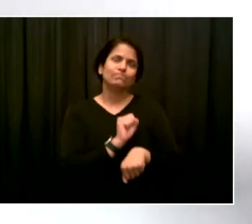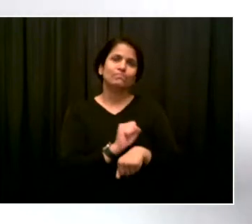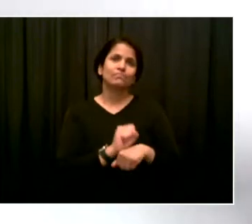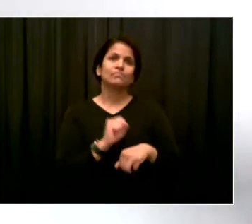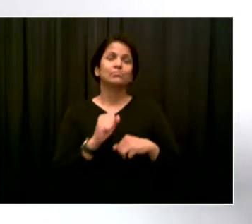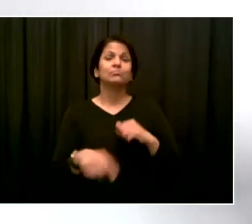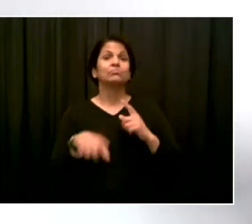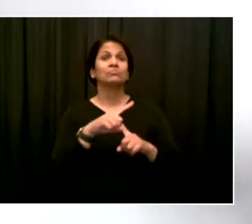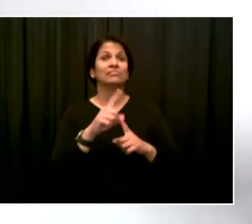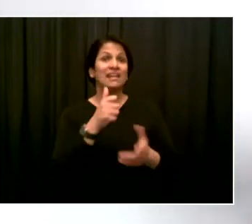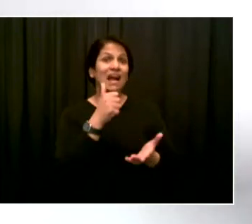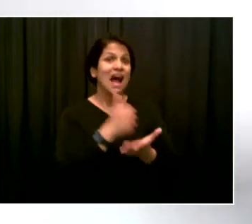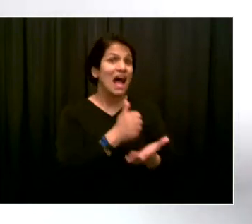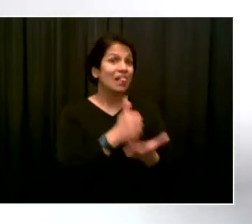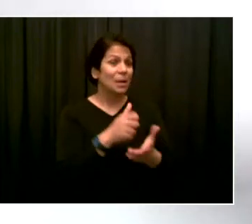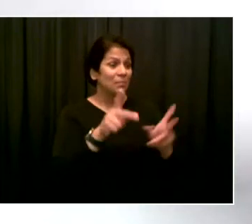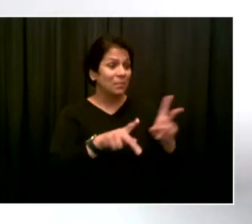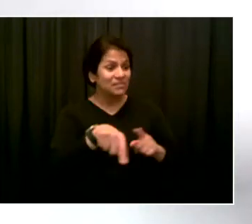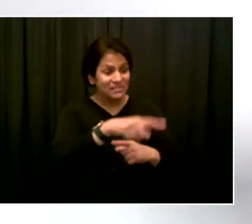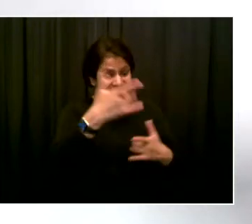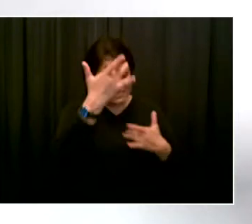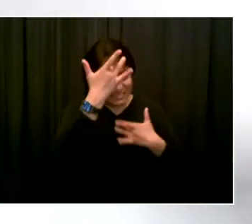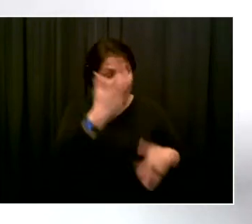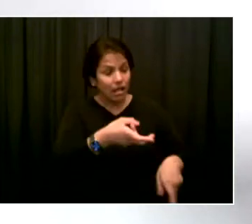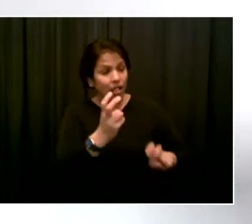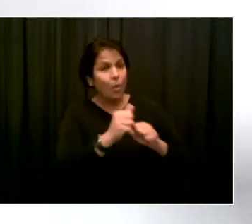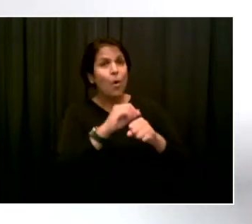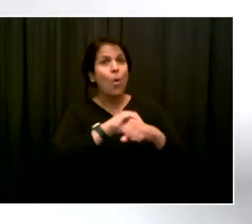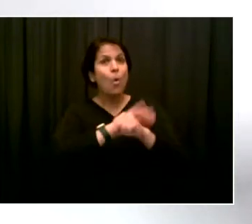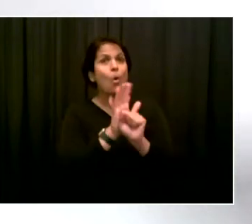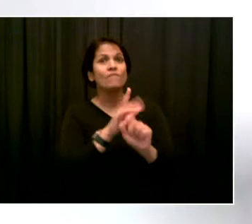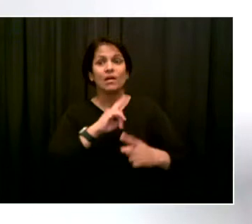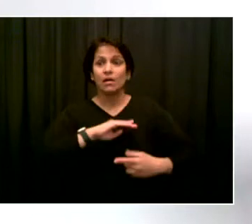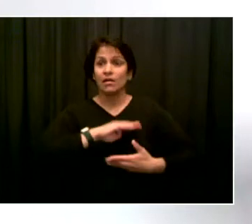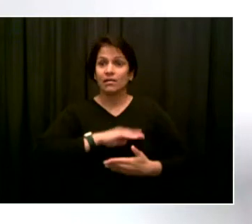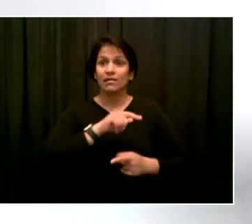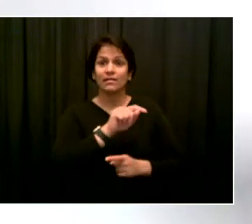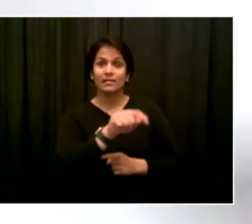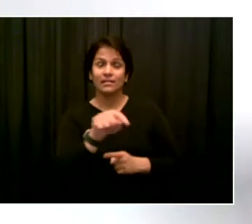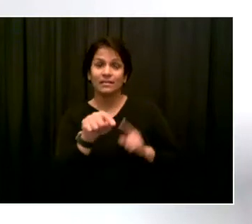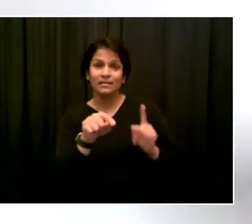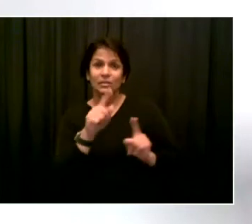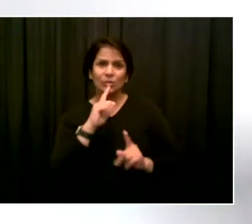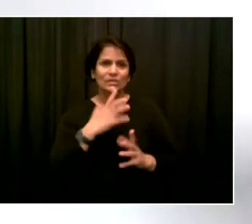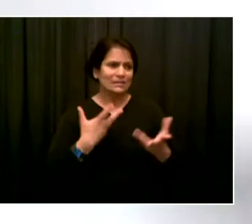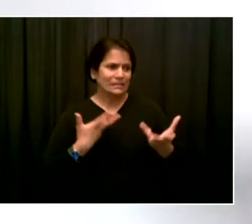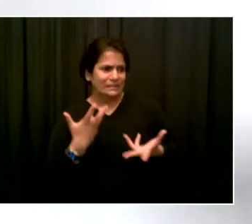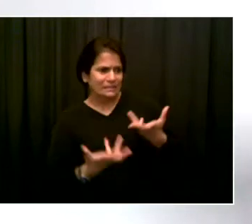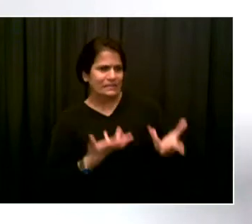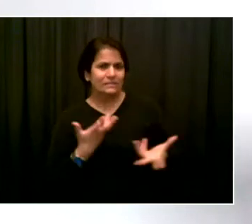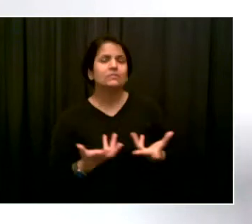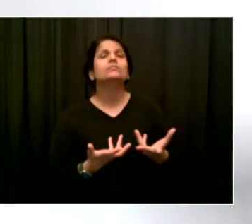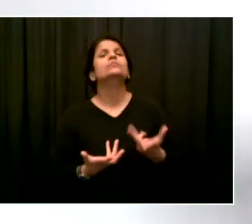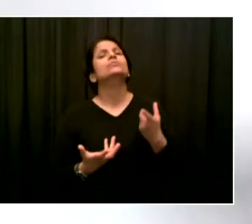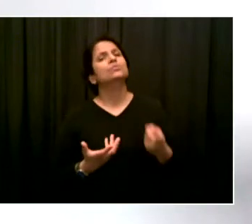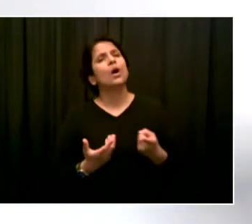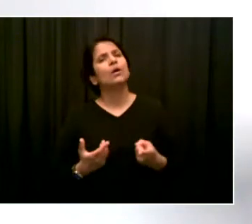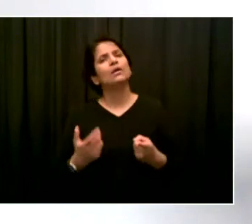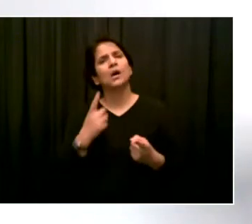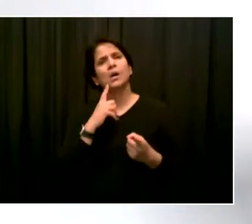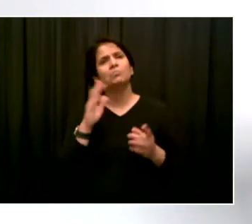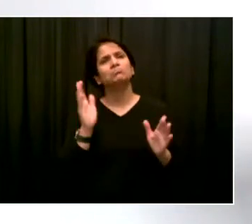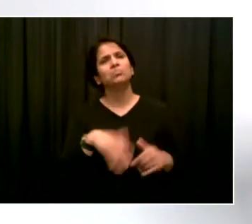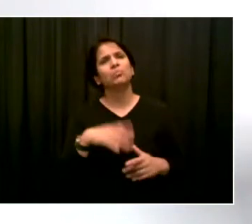And that creates a particular dynamic where a certain number of people may feel they are immune, they